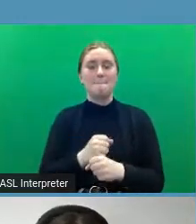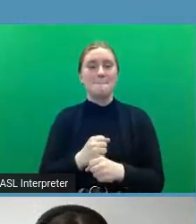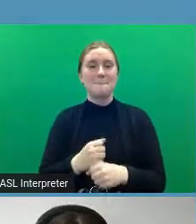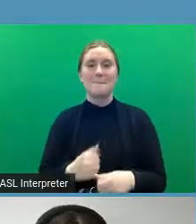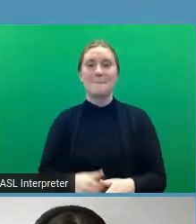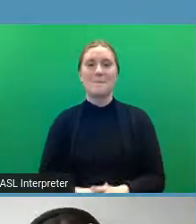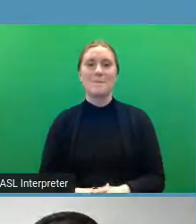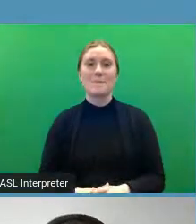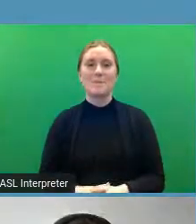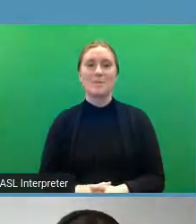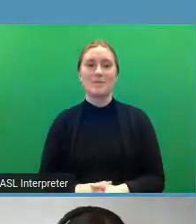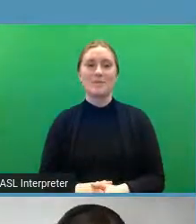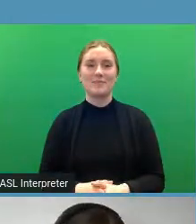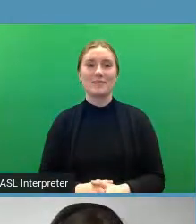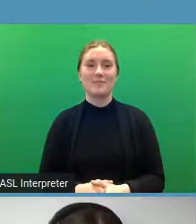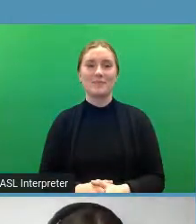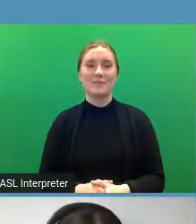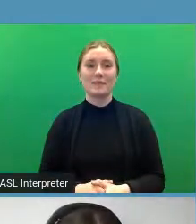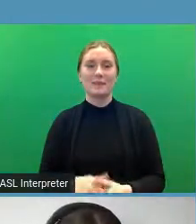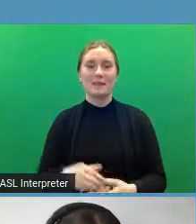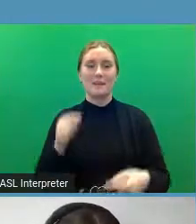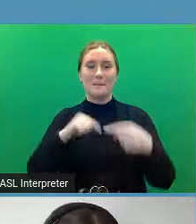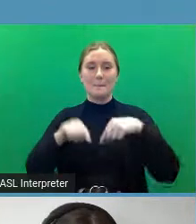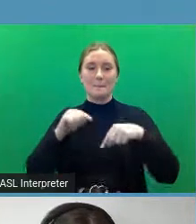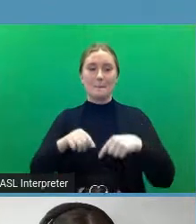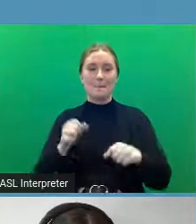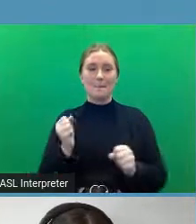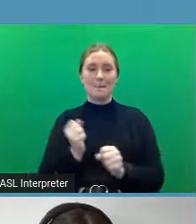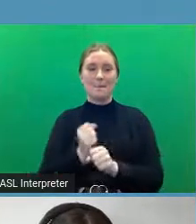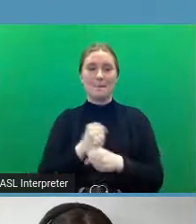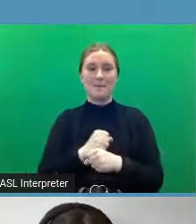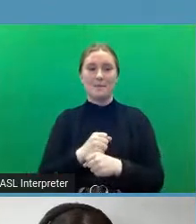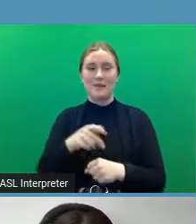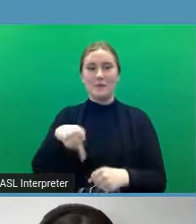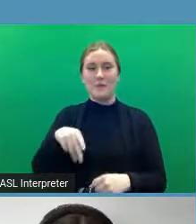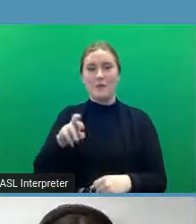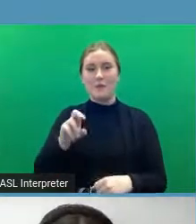a primary edit, and then you have to go back into production on the ASL